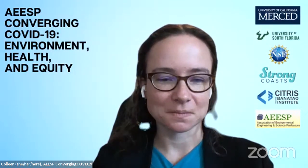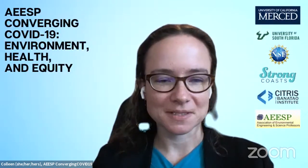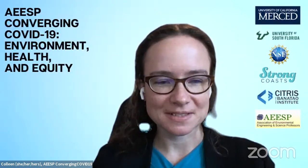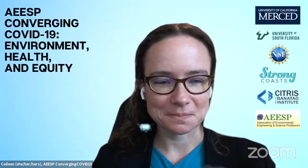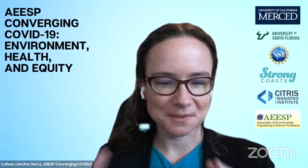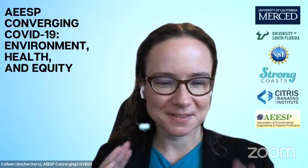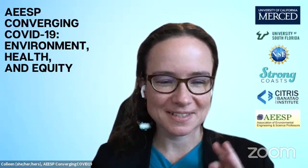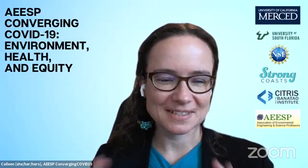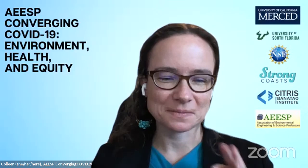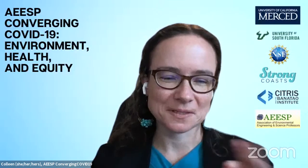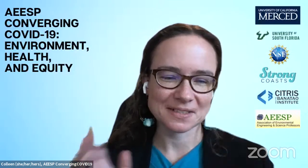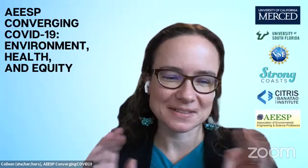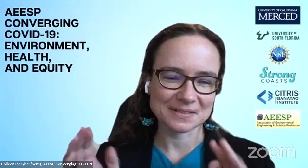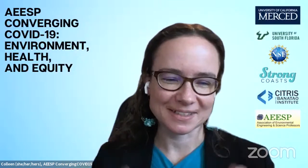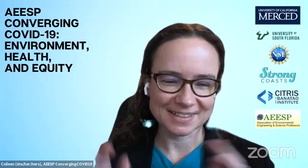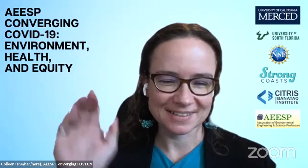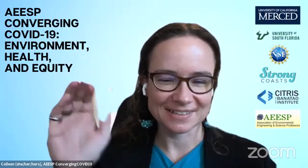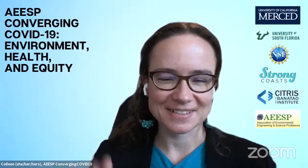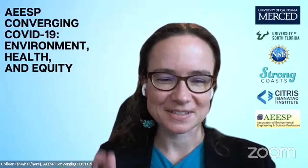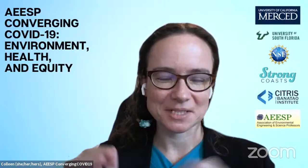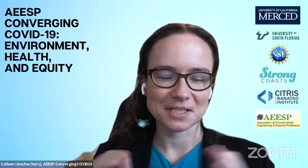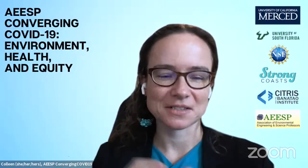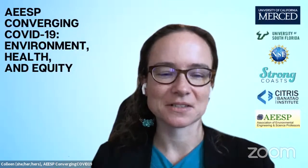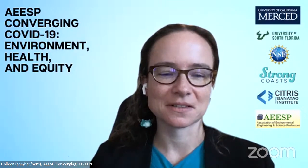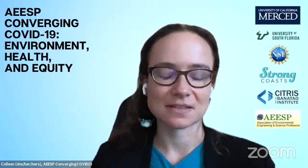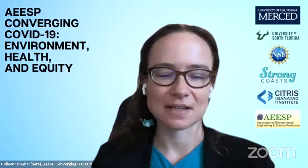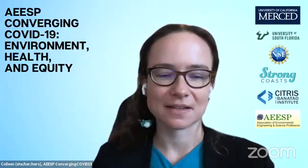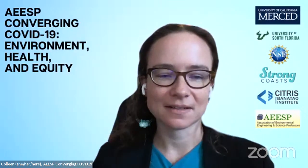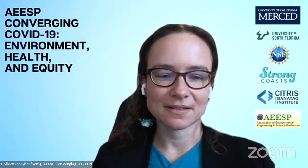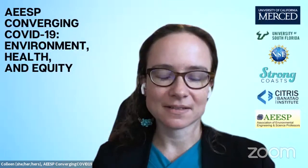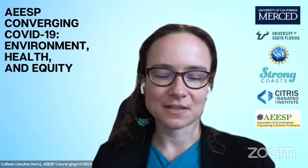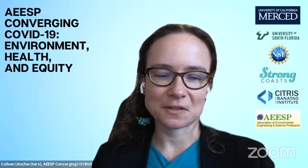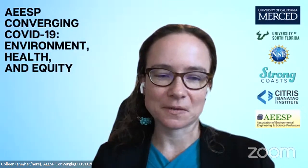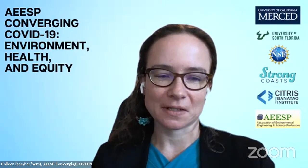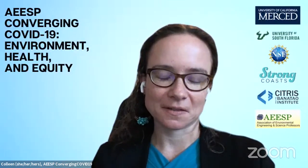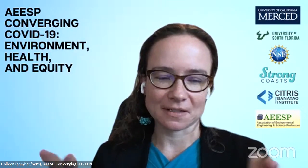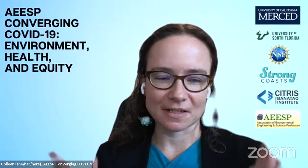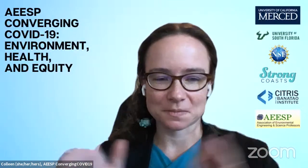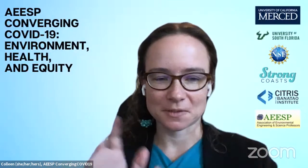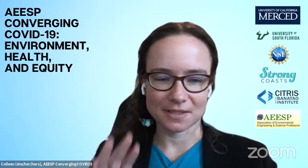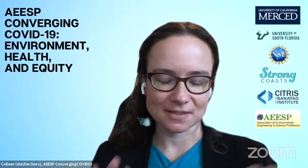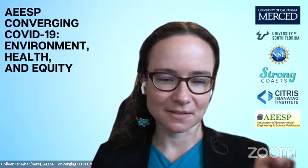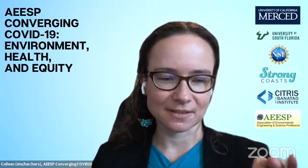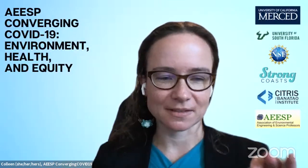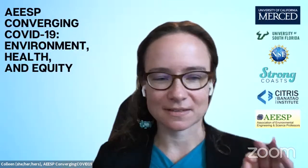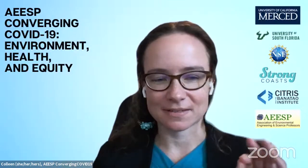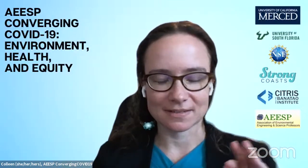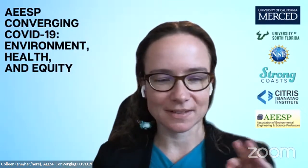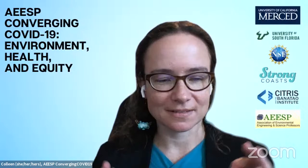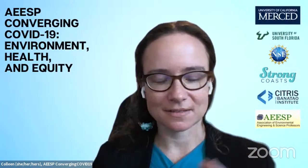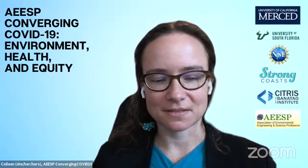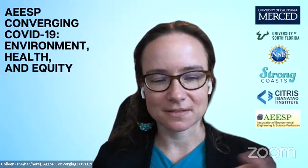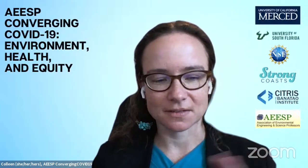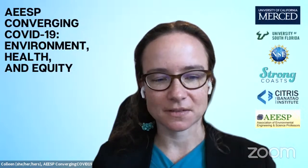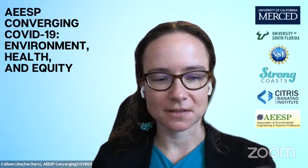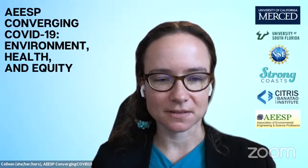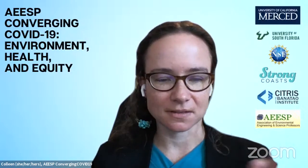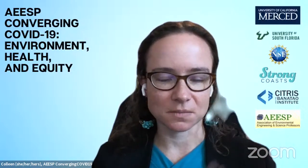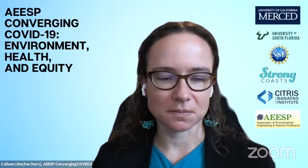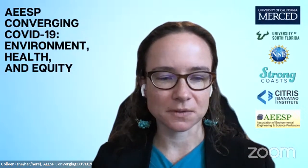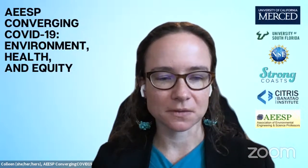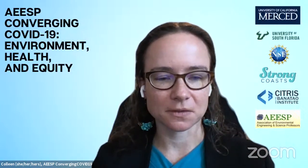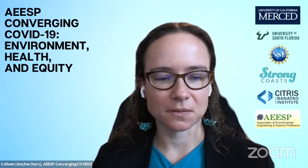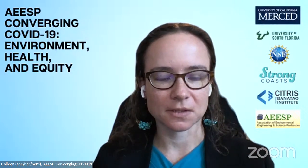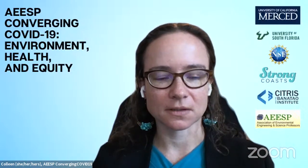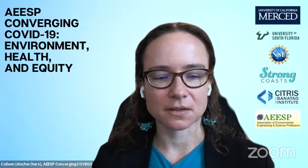said, to like keep it simple, stupid. So like, just making sure that's not, don't want to create a dashboard that's all cluttered and like,